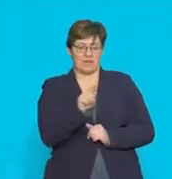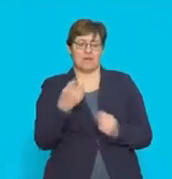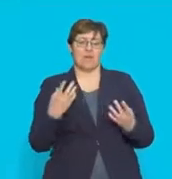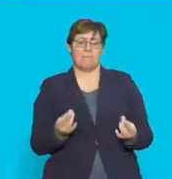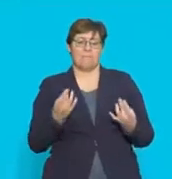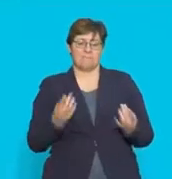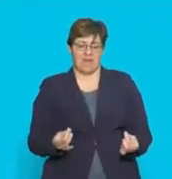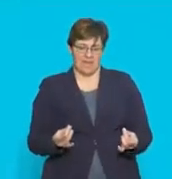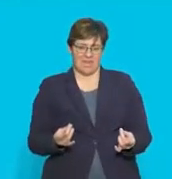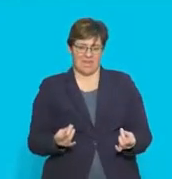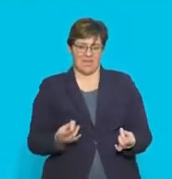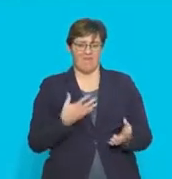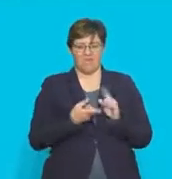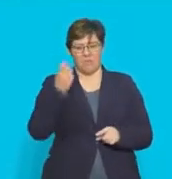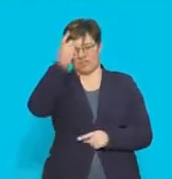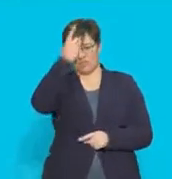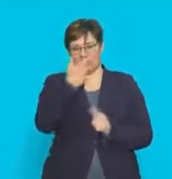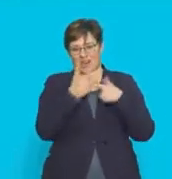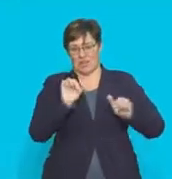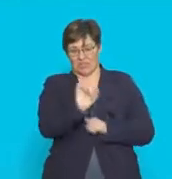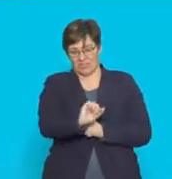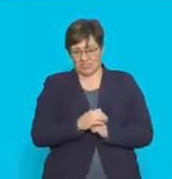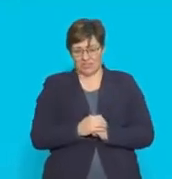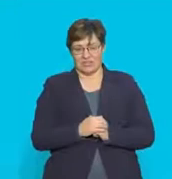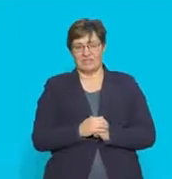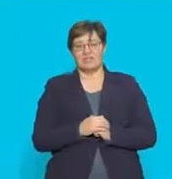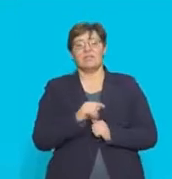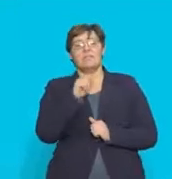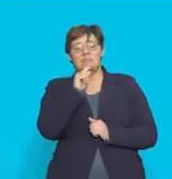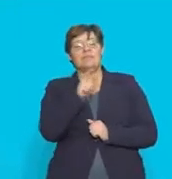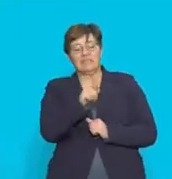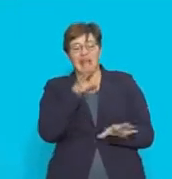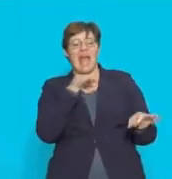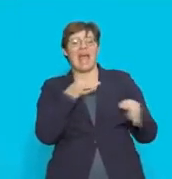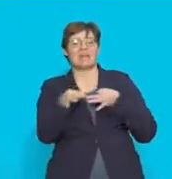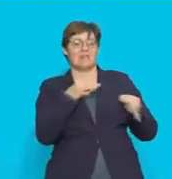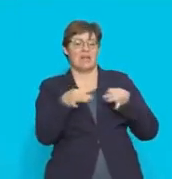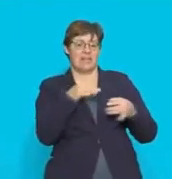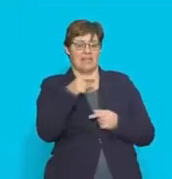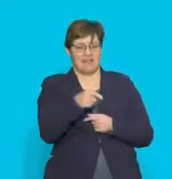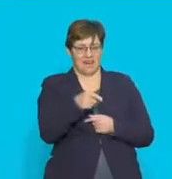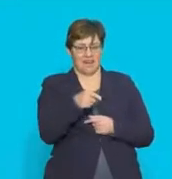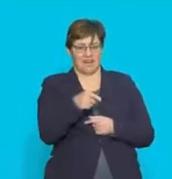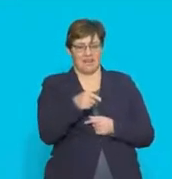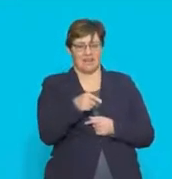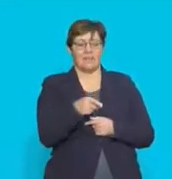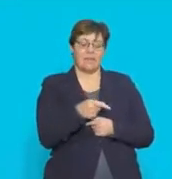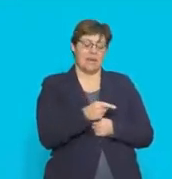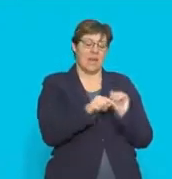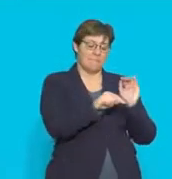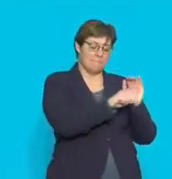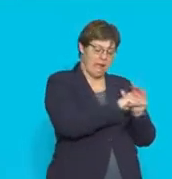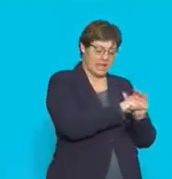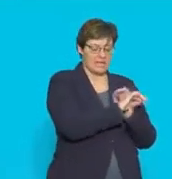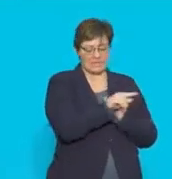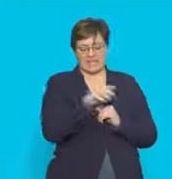this is what they tried to describe this Zahlen number of ours as, right? They are saying